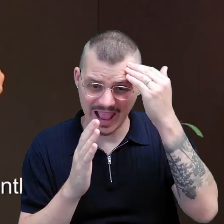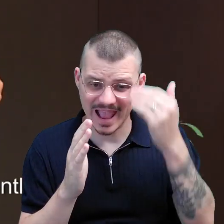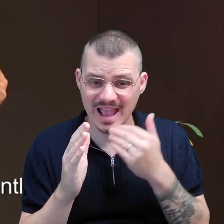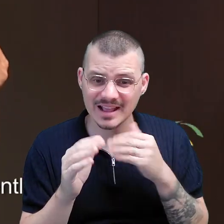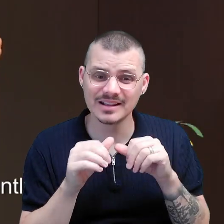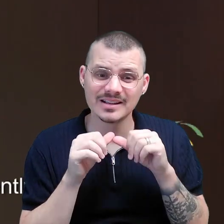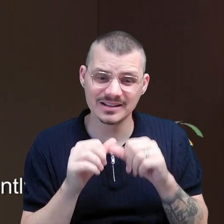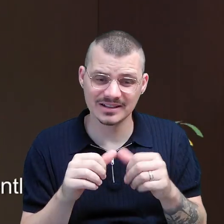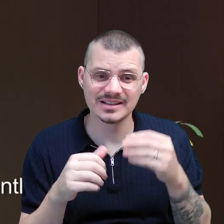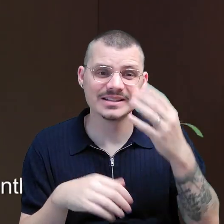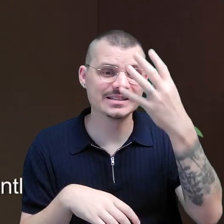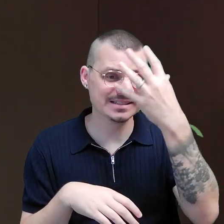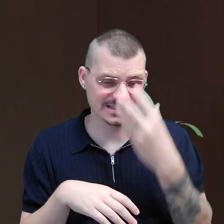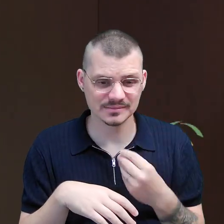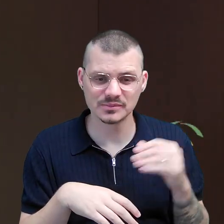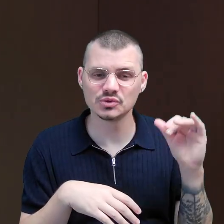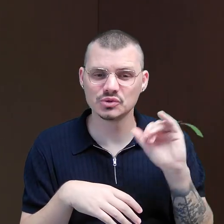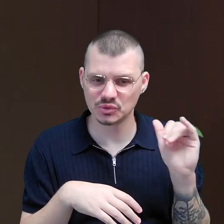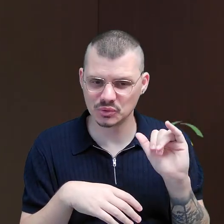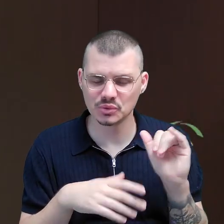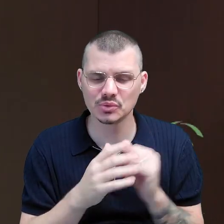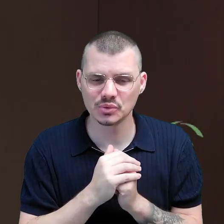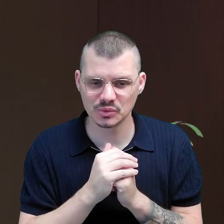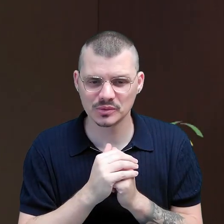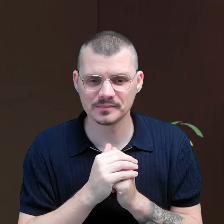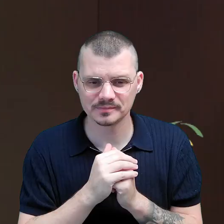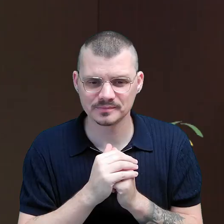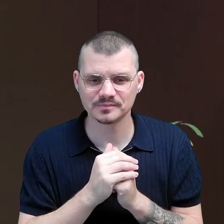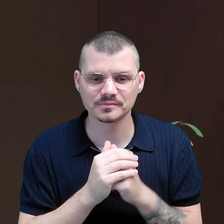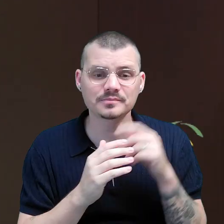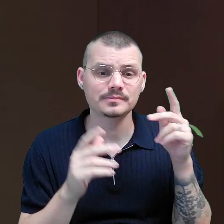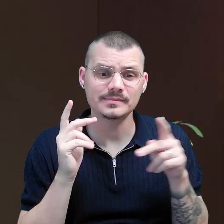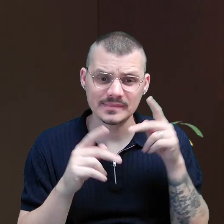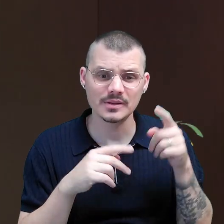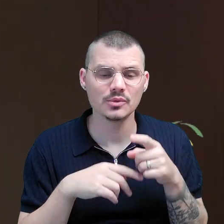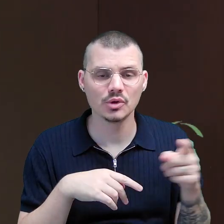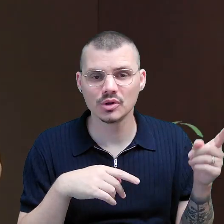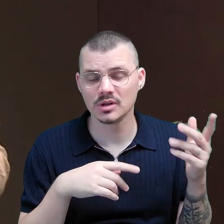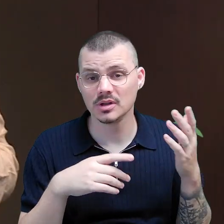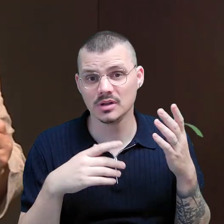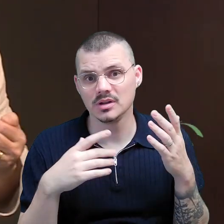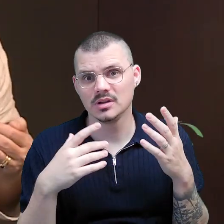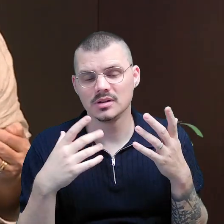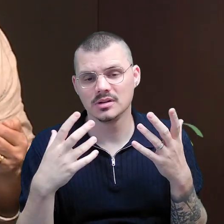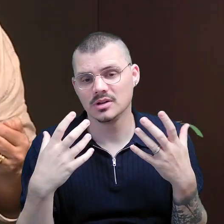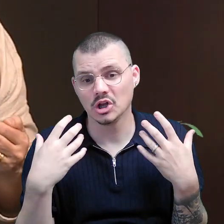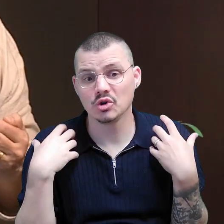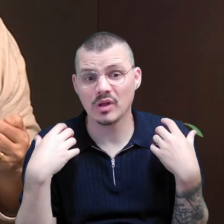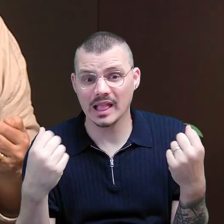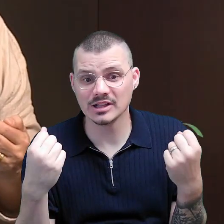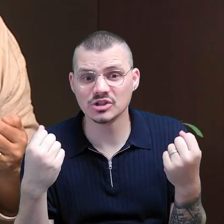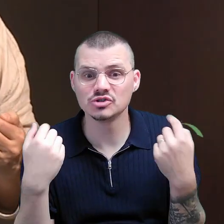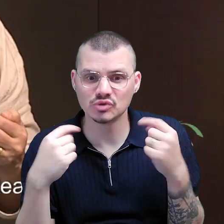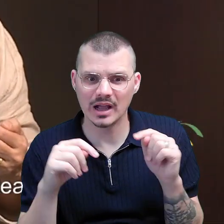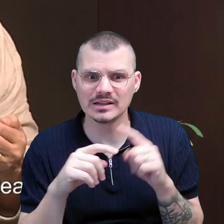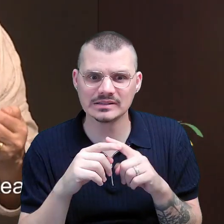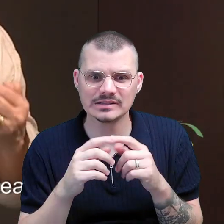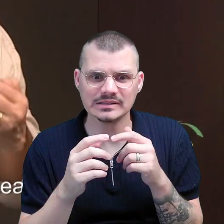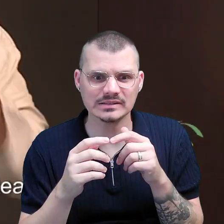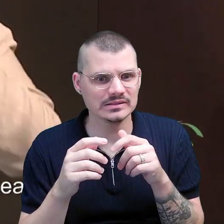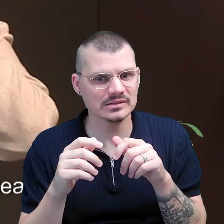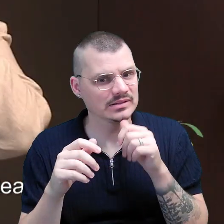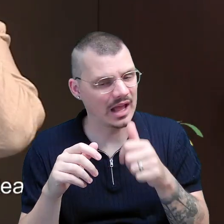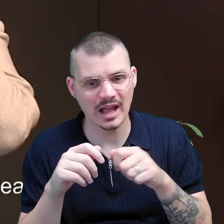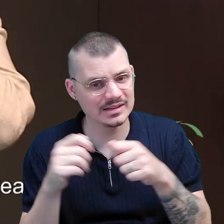bashing her head consistently in her sleep. People were courageously working